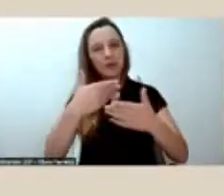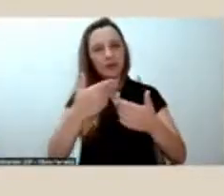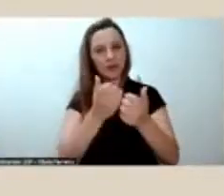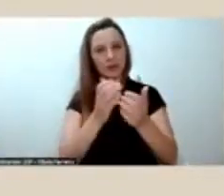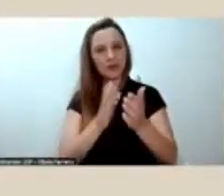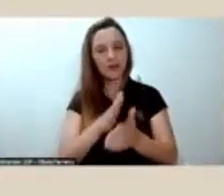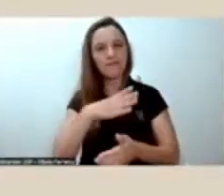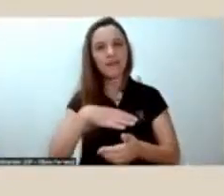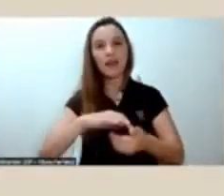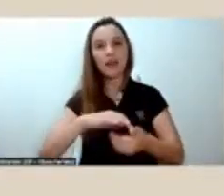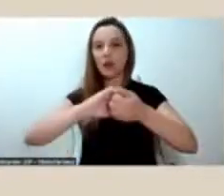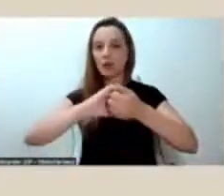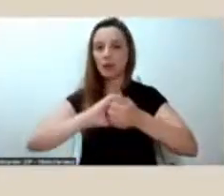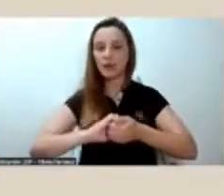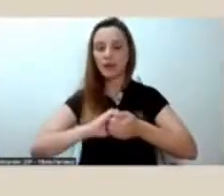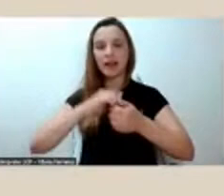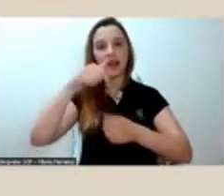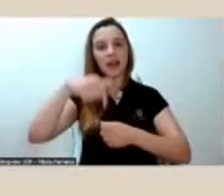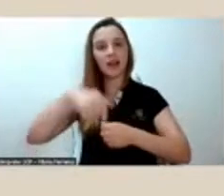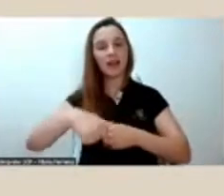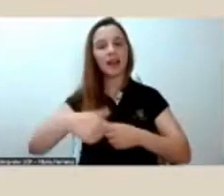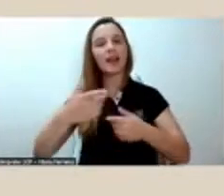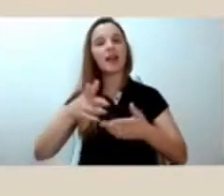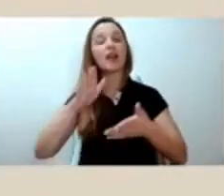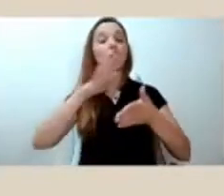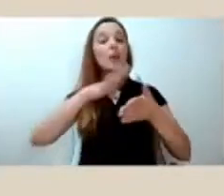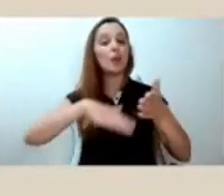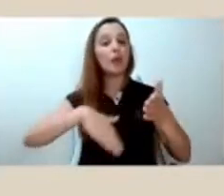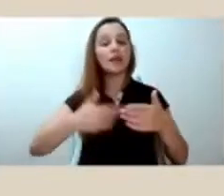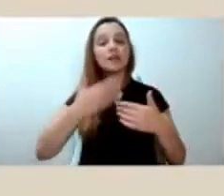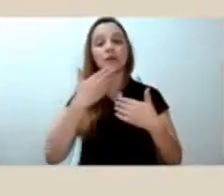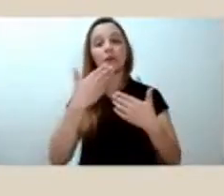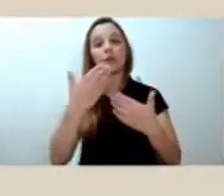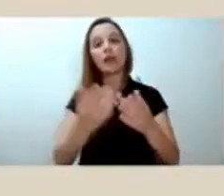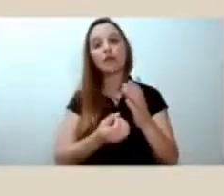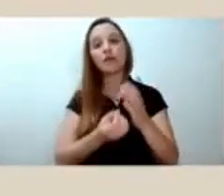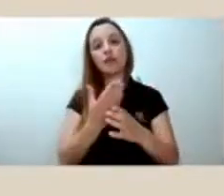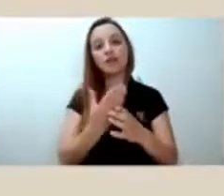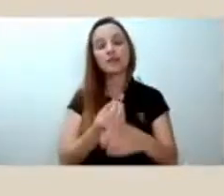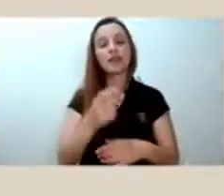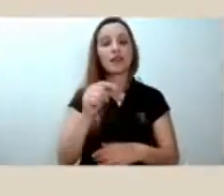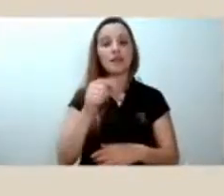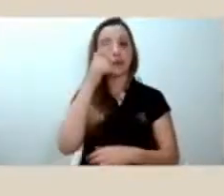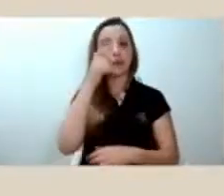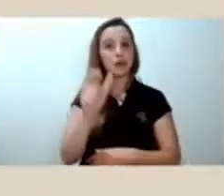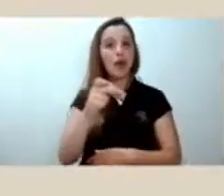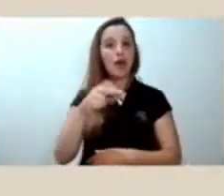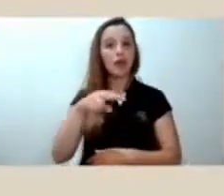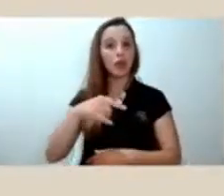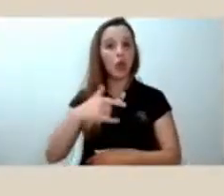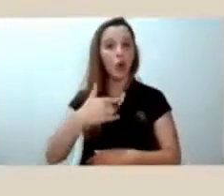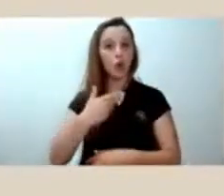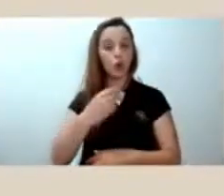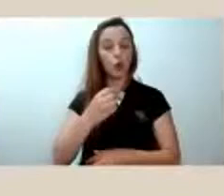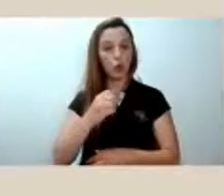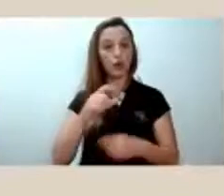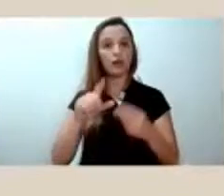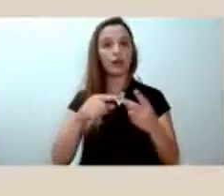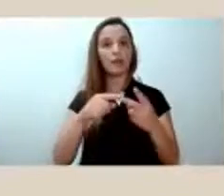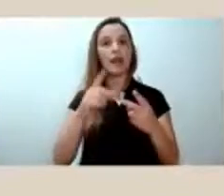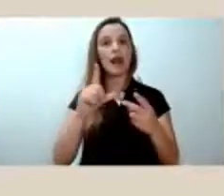cumprimentar aqui os colegas e agradecer à Fundação, ao António e à Laura por este convite.